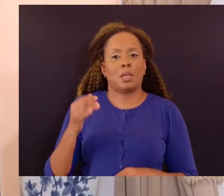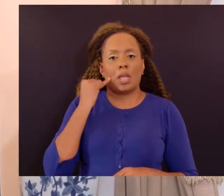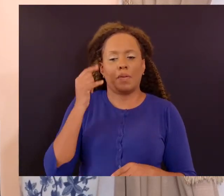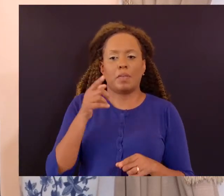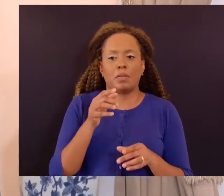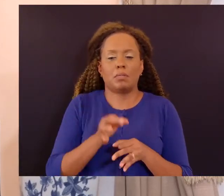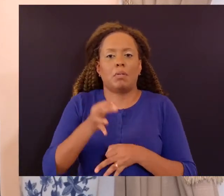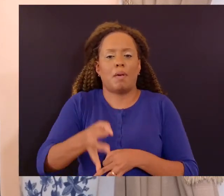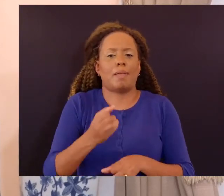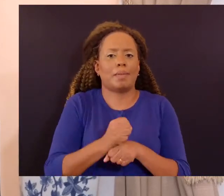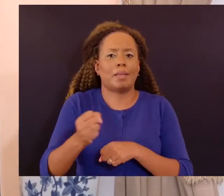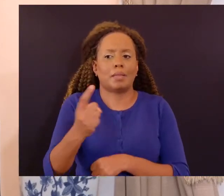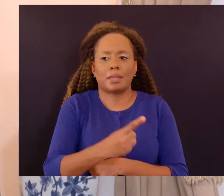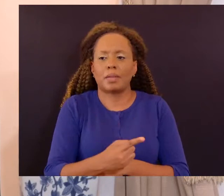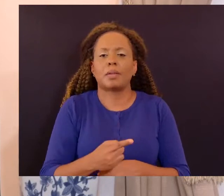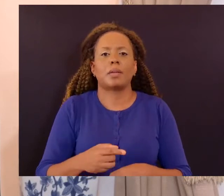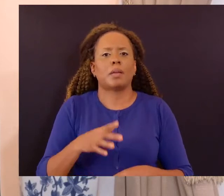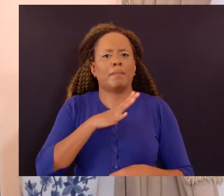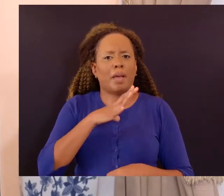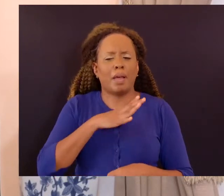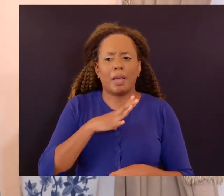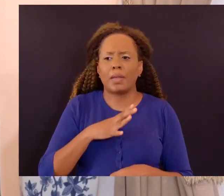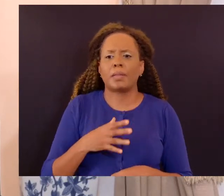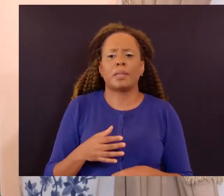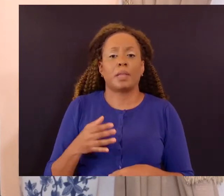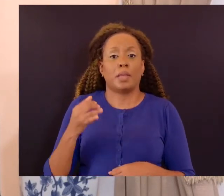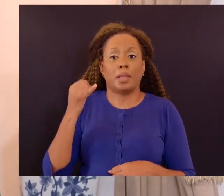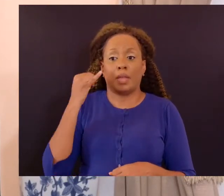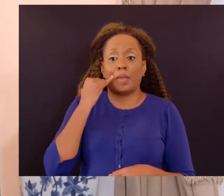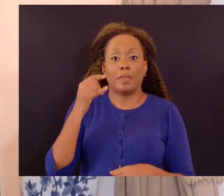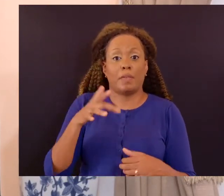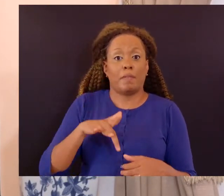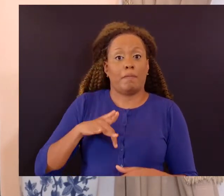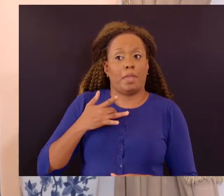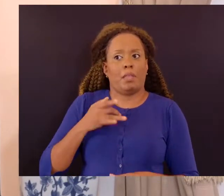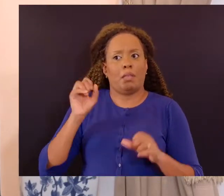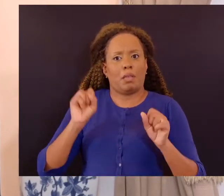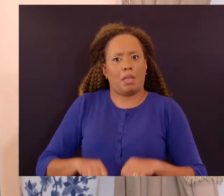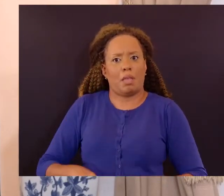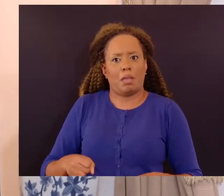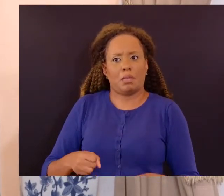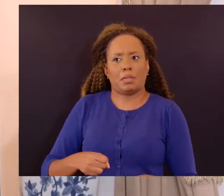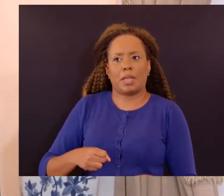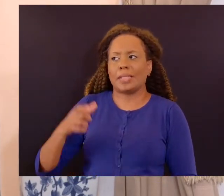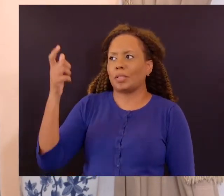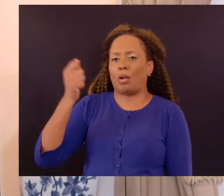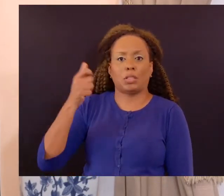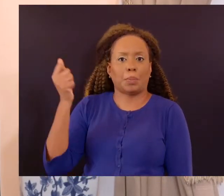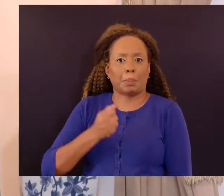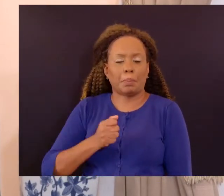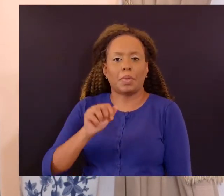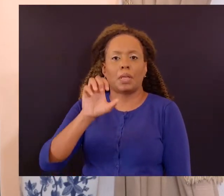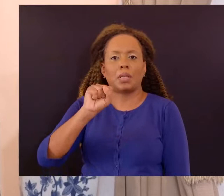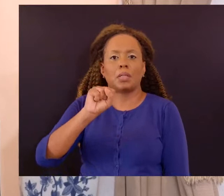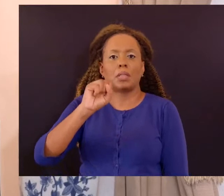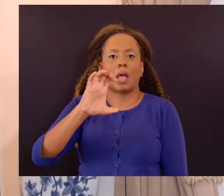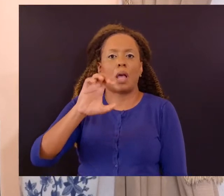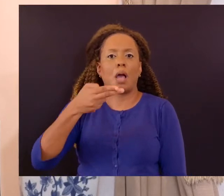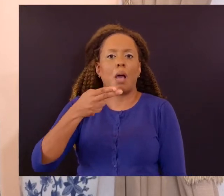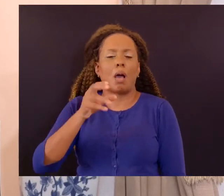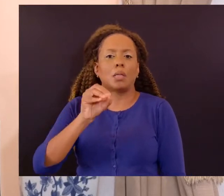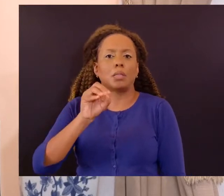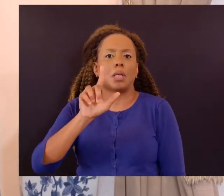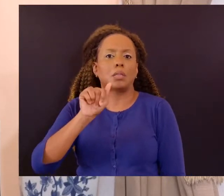not matter to us at this point in time what the position was before, but we recognize that we must not